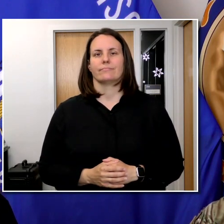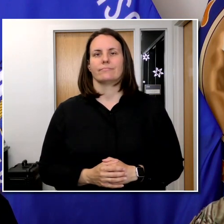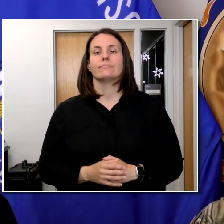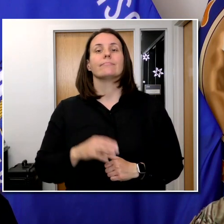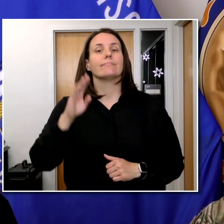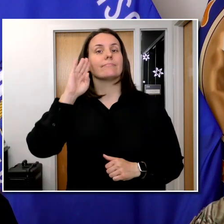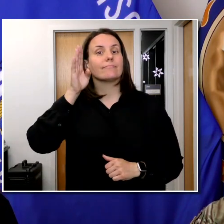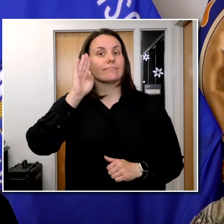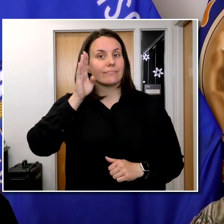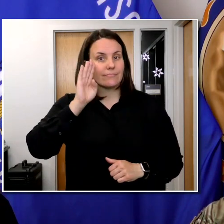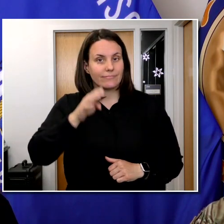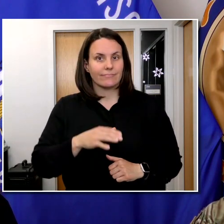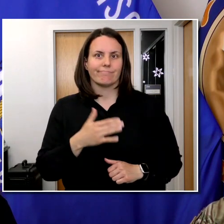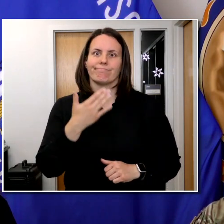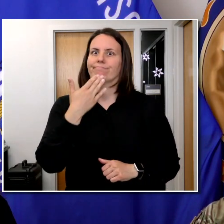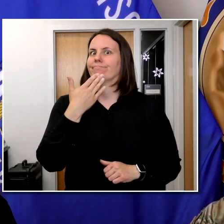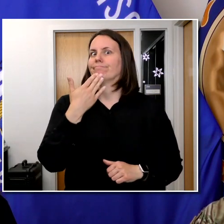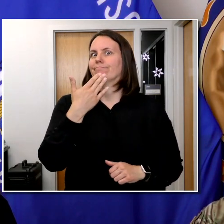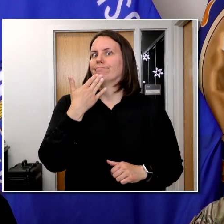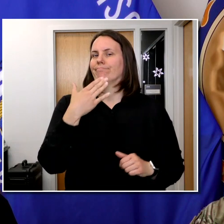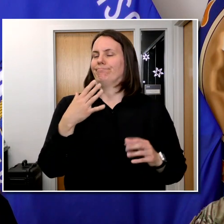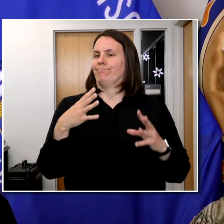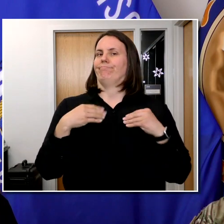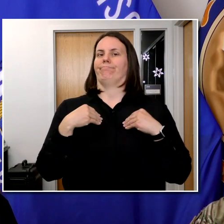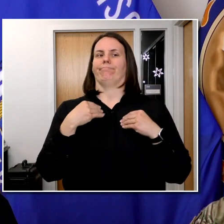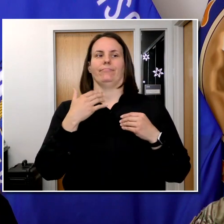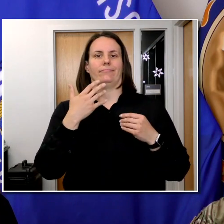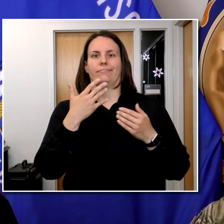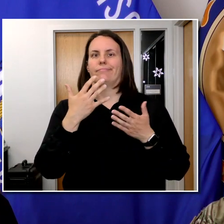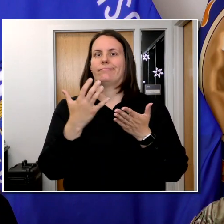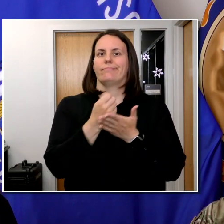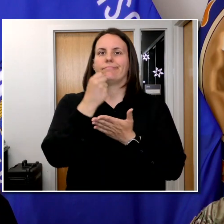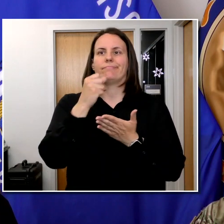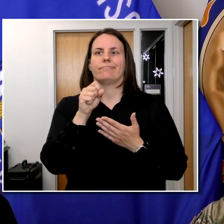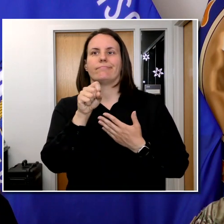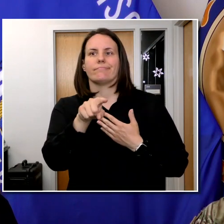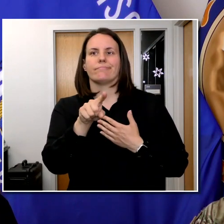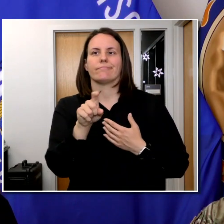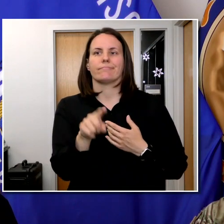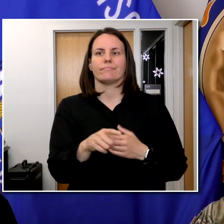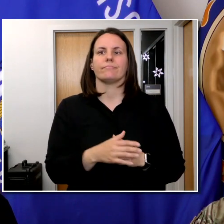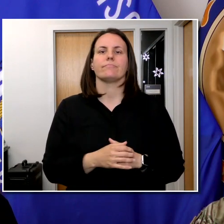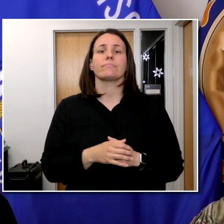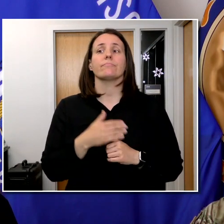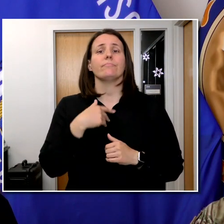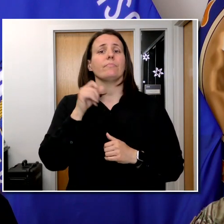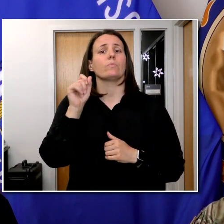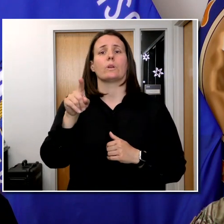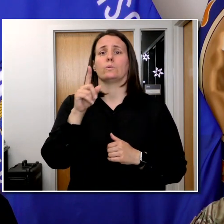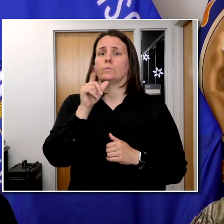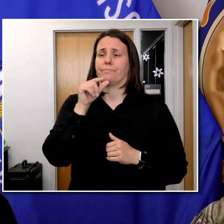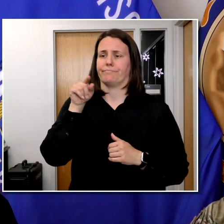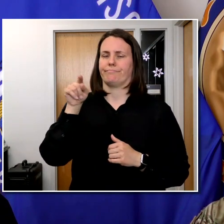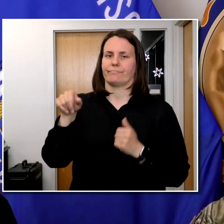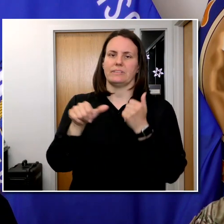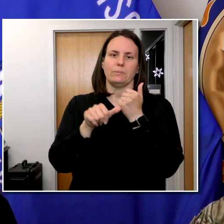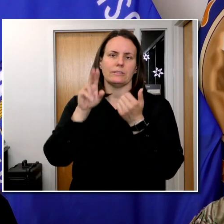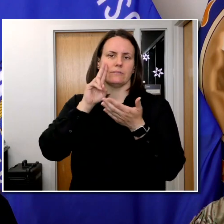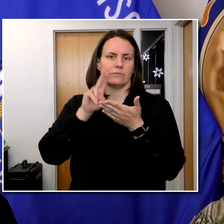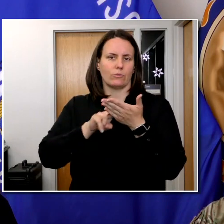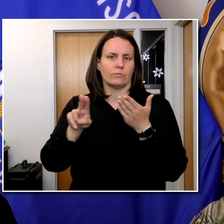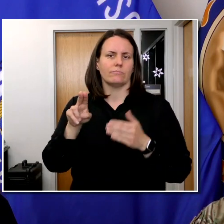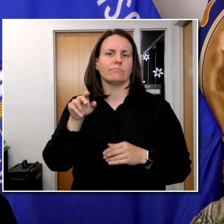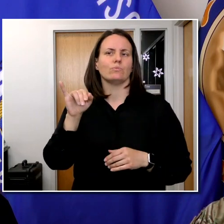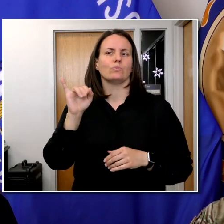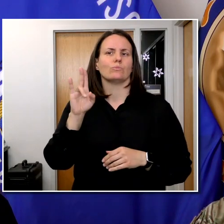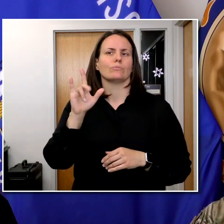Hi, thank you so much for taking my call. My question is for the Deputy Secretary. Today, during the Supreme Court